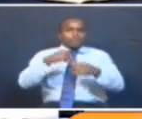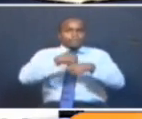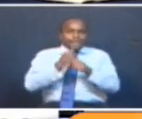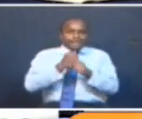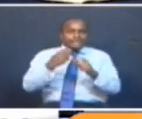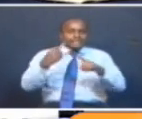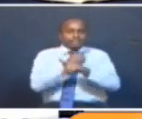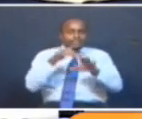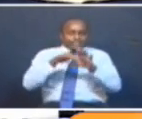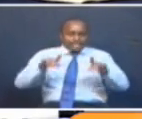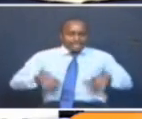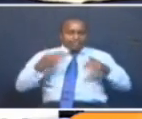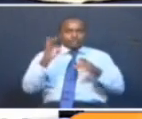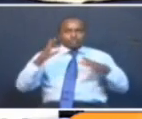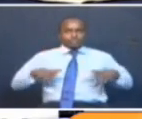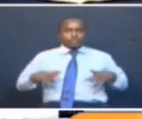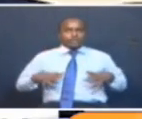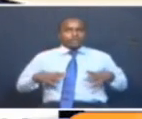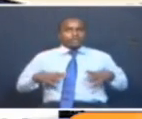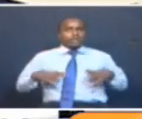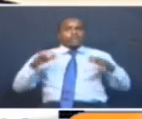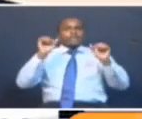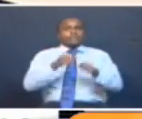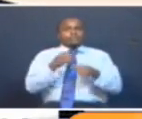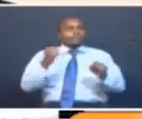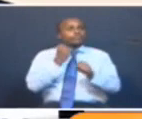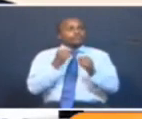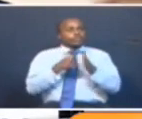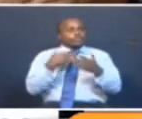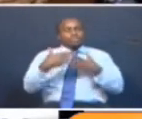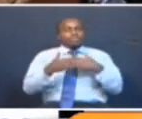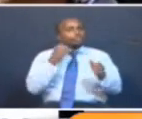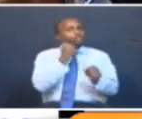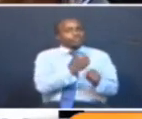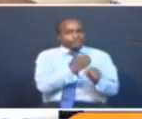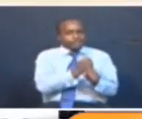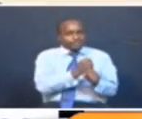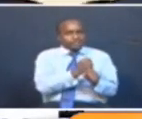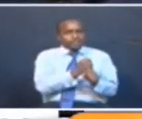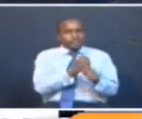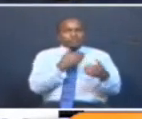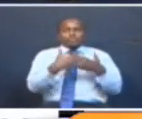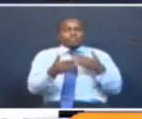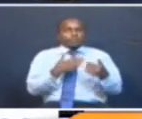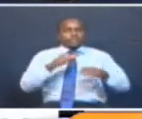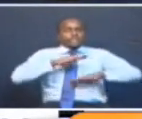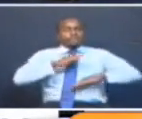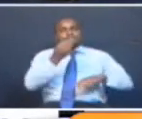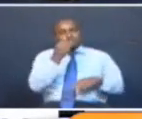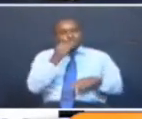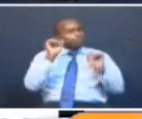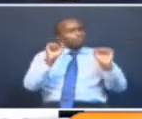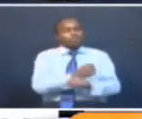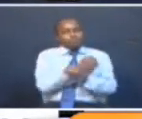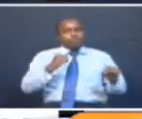people. And you cannot do it without jobs, without having enough food on our table. You can't do it.